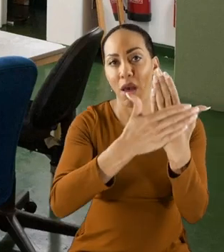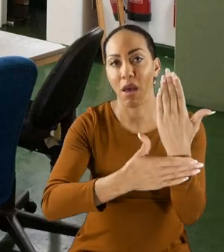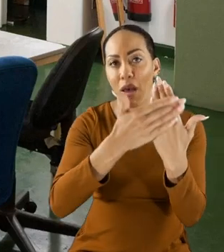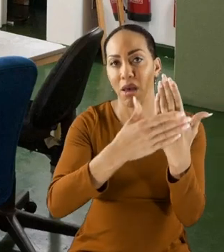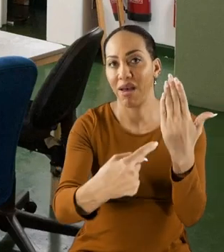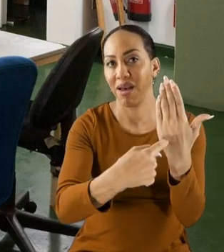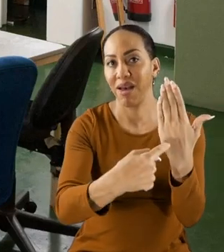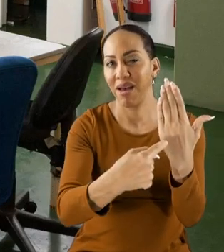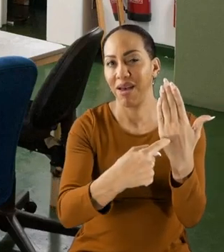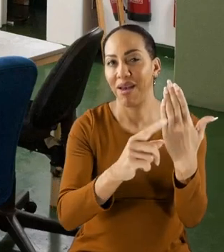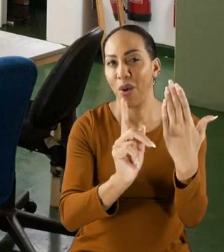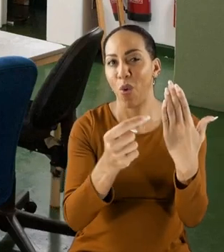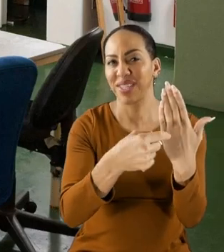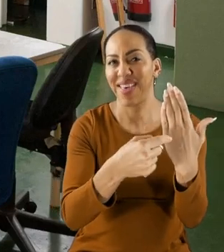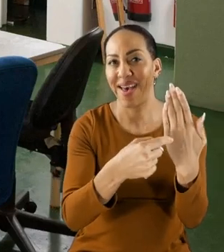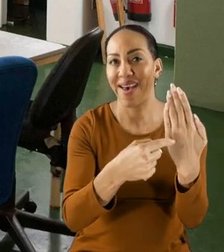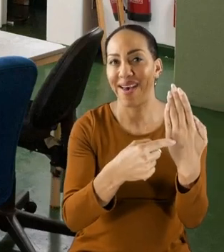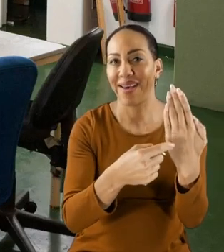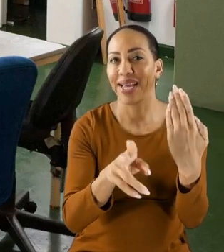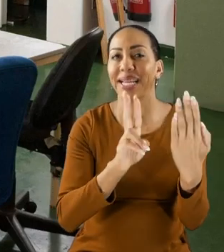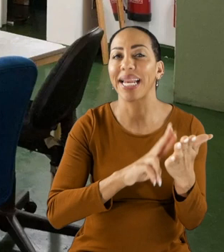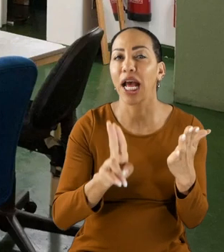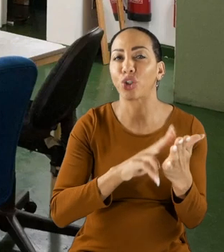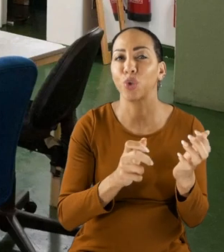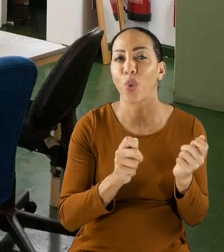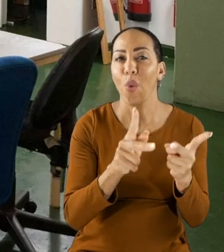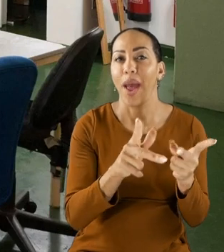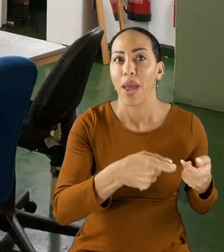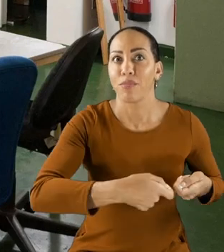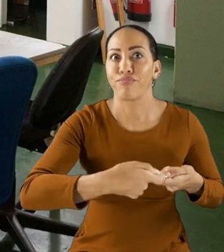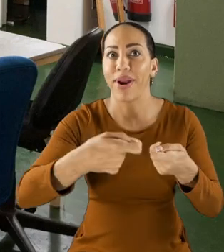How do we kind of naturalistically bring that in?